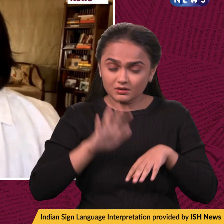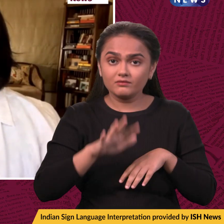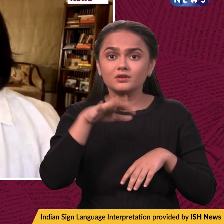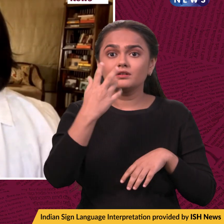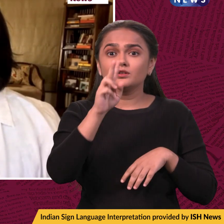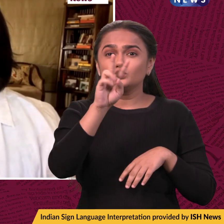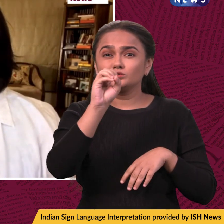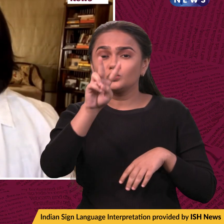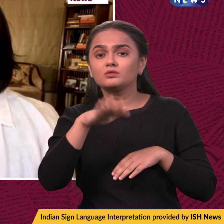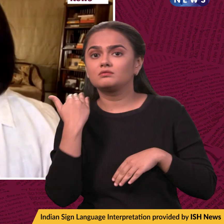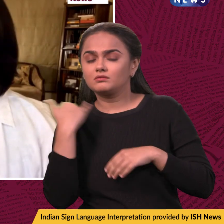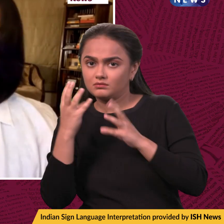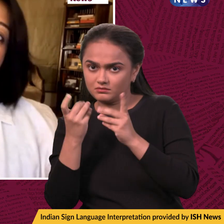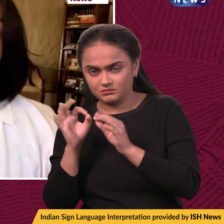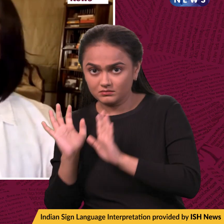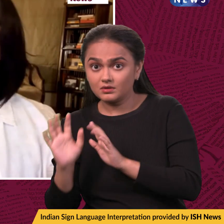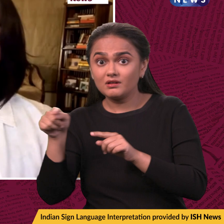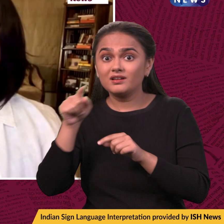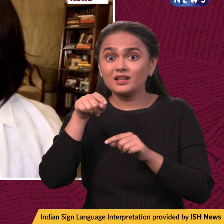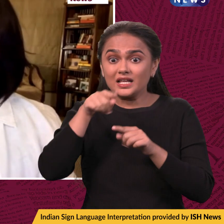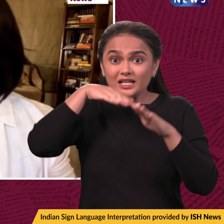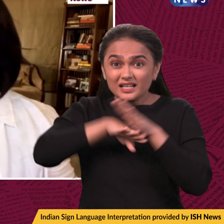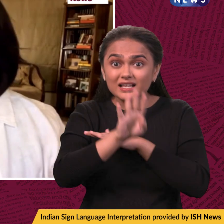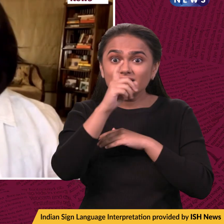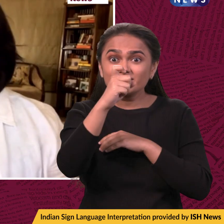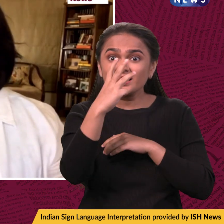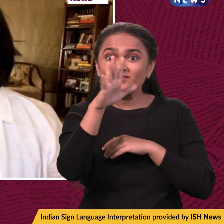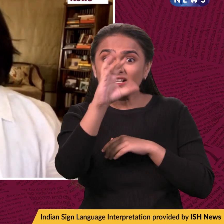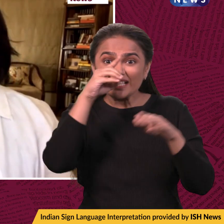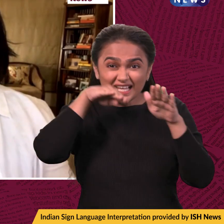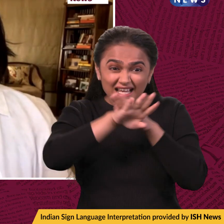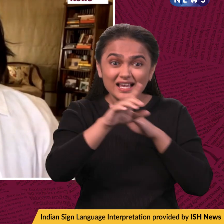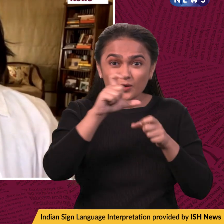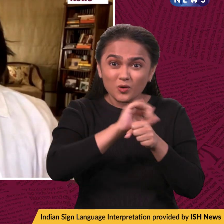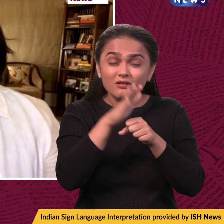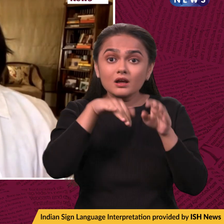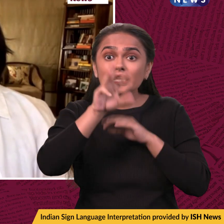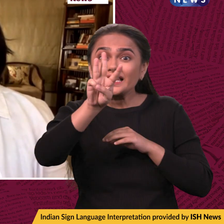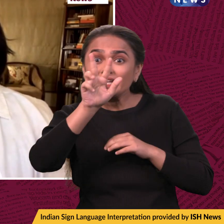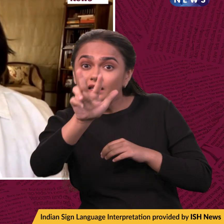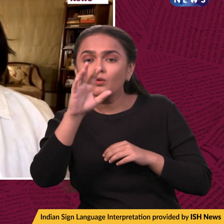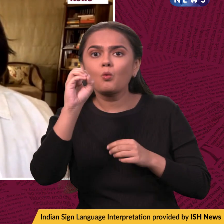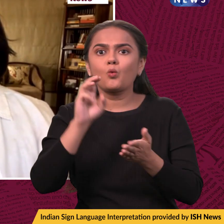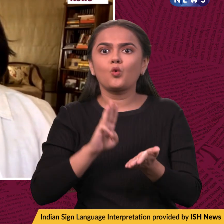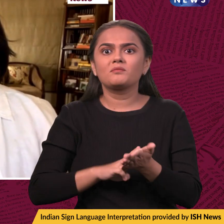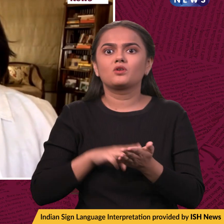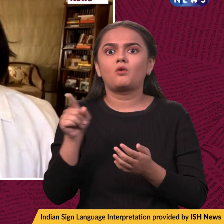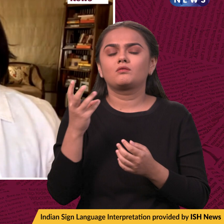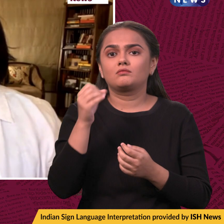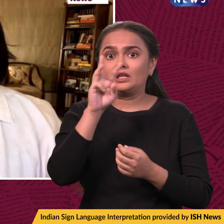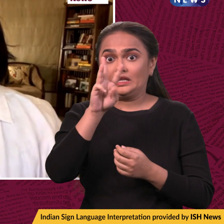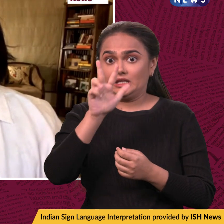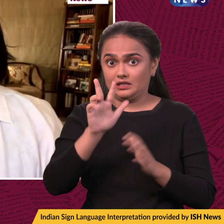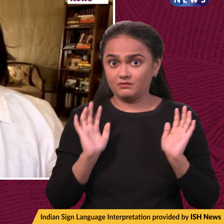and 202 deaths. These numbers are low, but remember, 38 out of these 7,350 cases